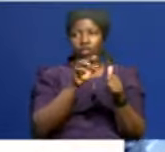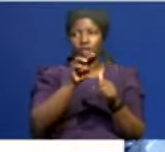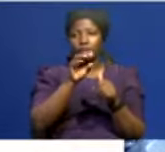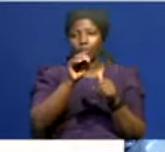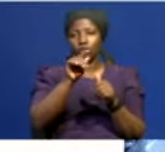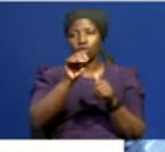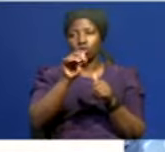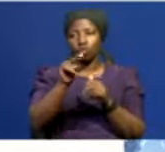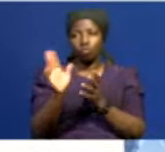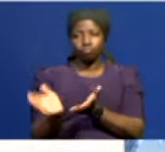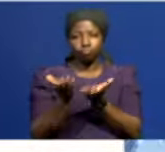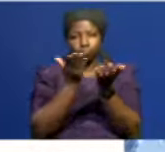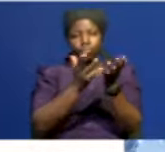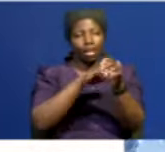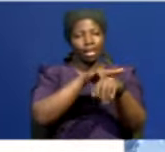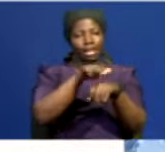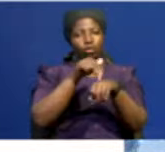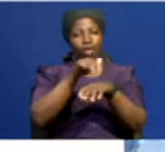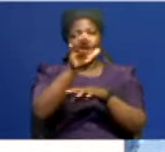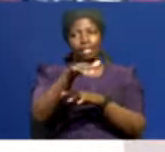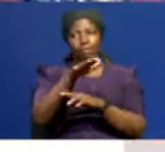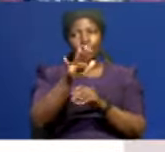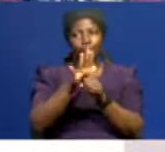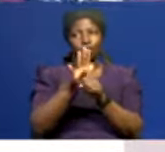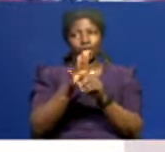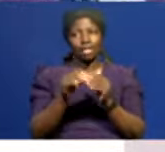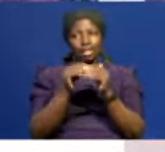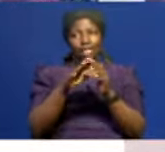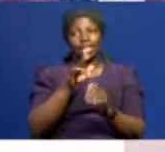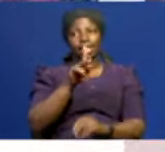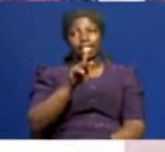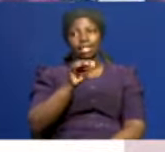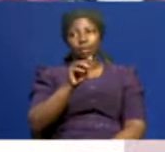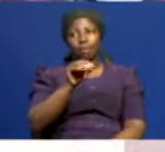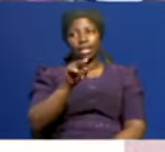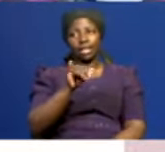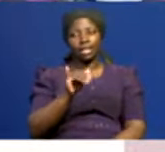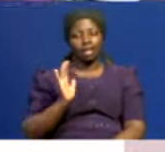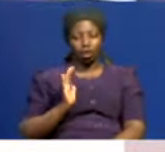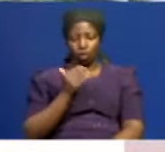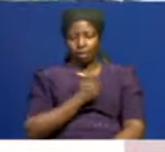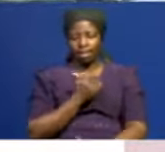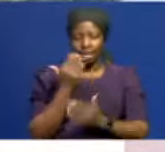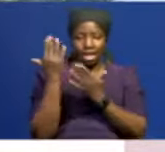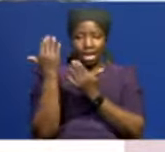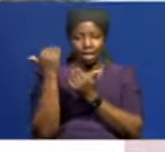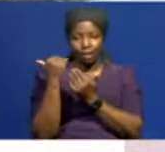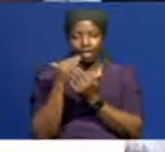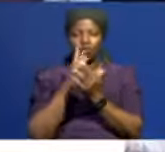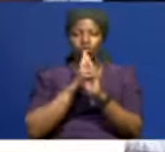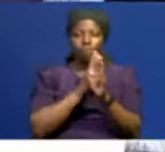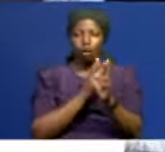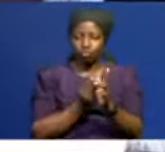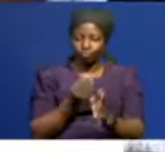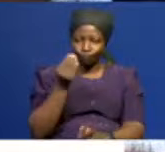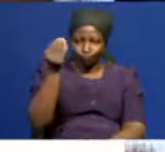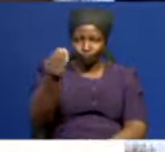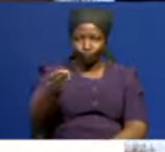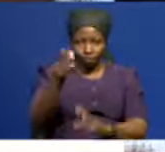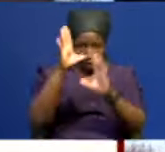presented by the National Assembly leader Kimani Ichung'wah, the committee is expected to present its report to President William